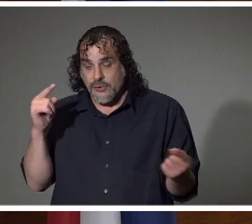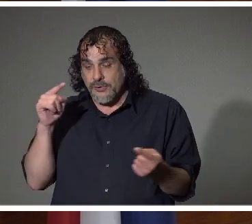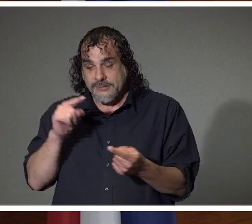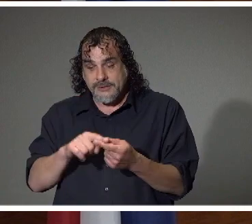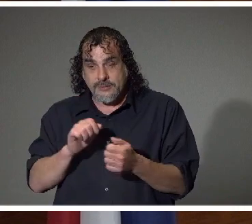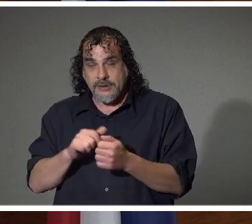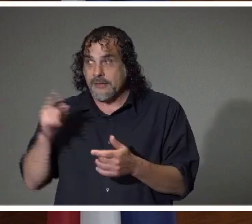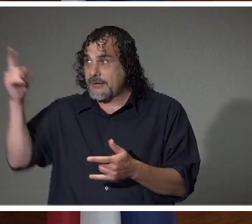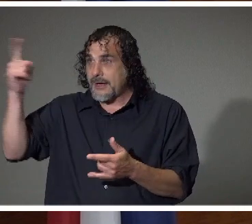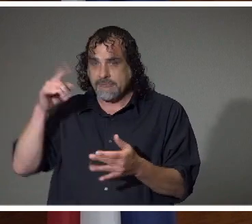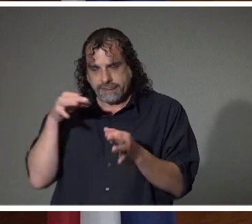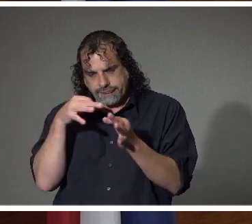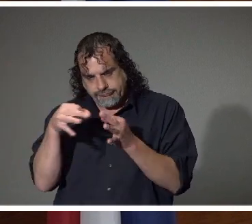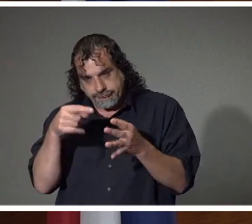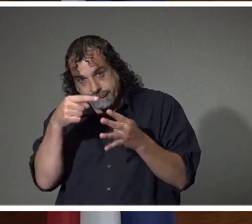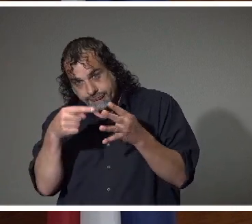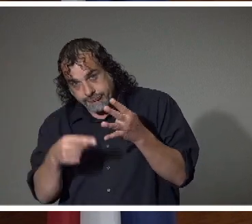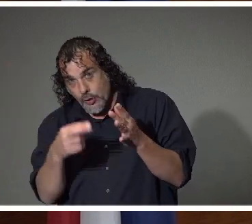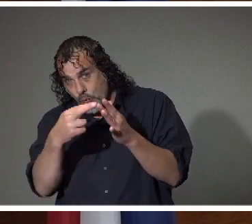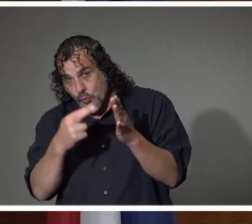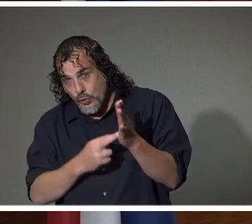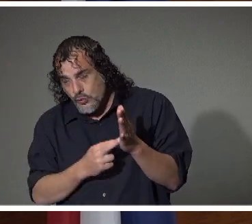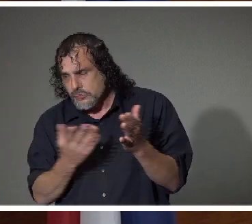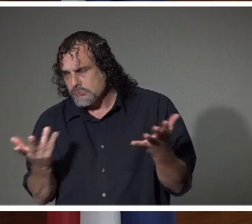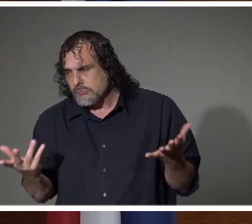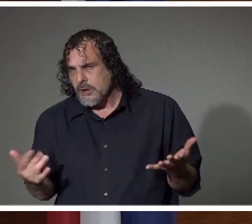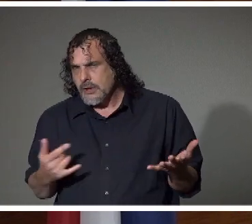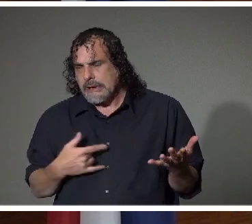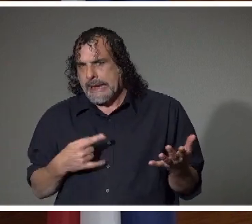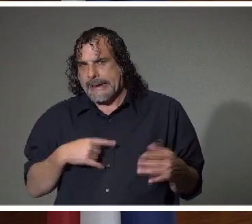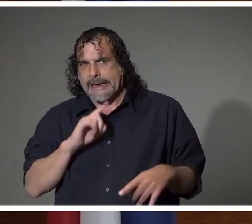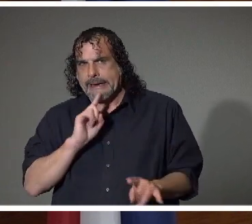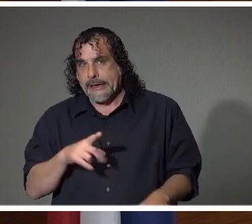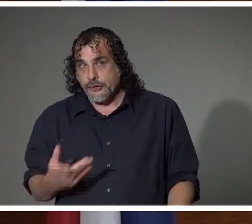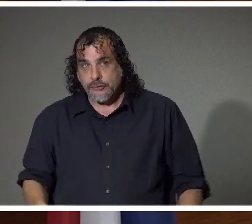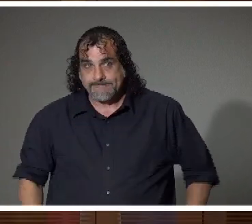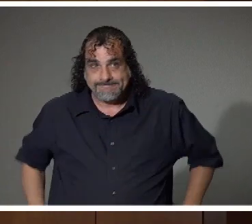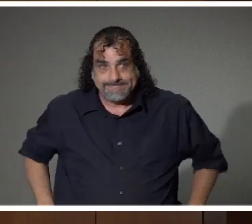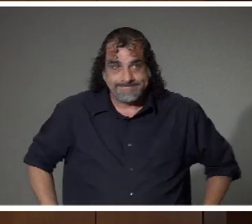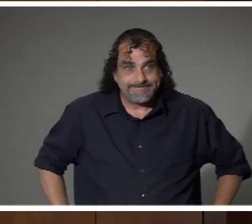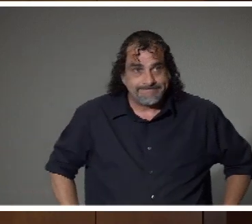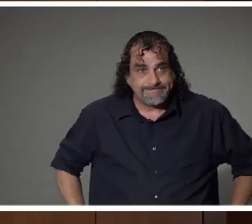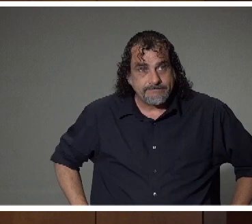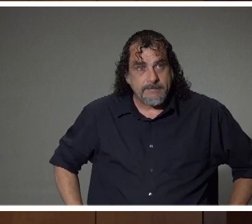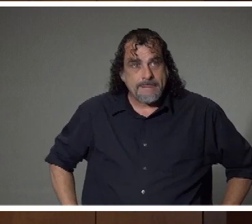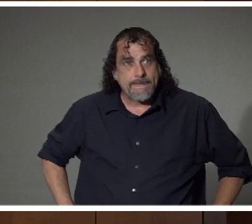Secretary Mnuchin and the Department of Treasury, it's just not a question I can answer yet.